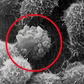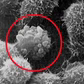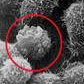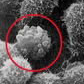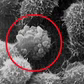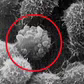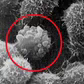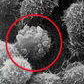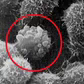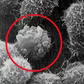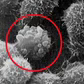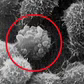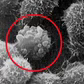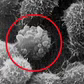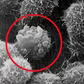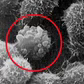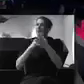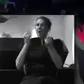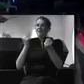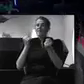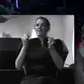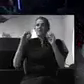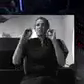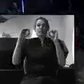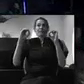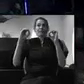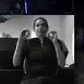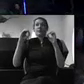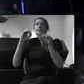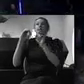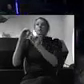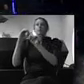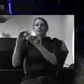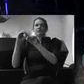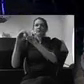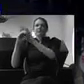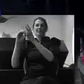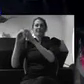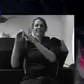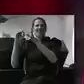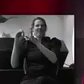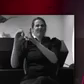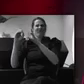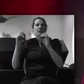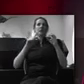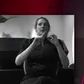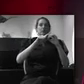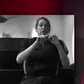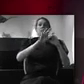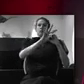which is, by the way, a cancer cell. If you give your body the right tools to build with,